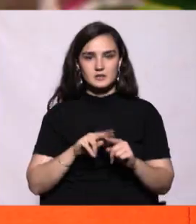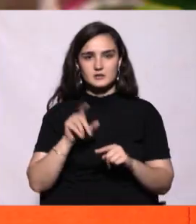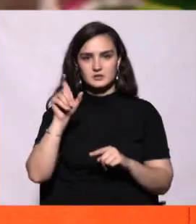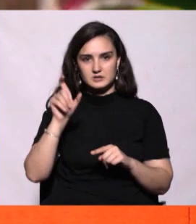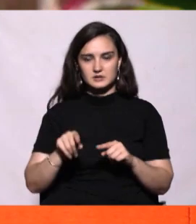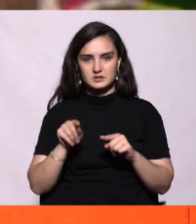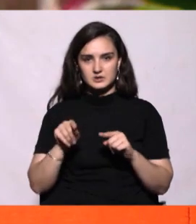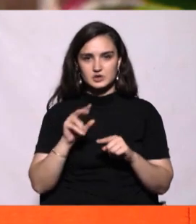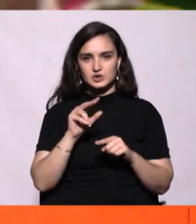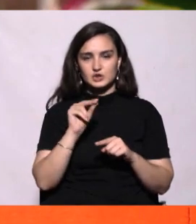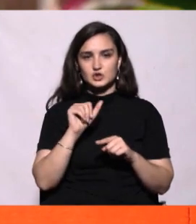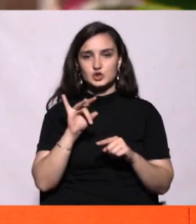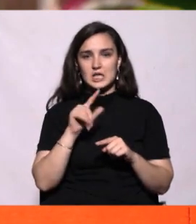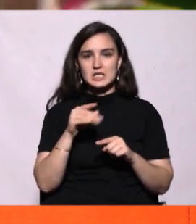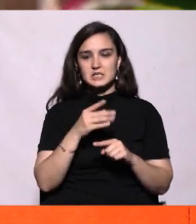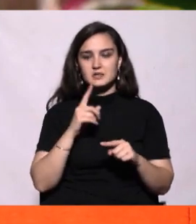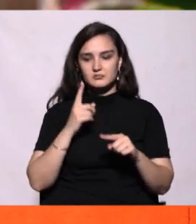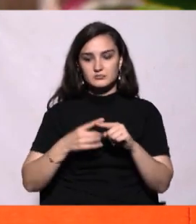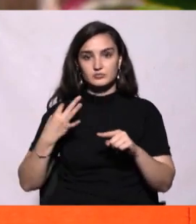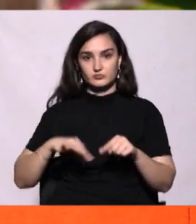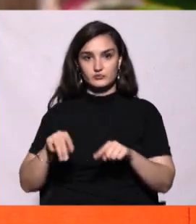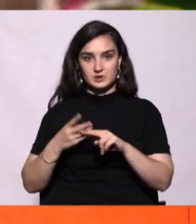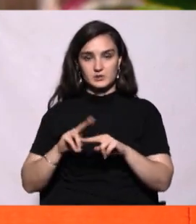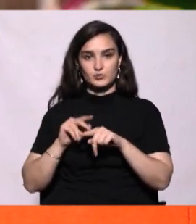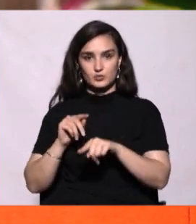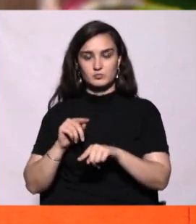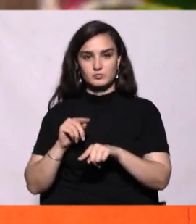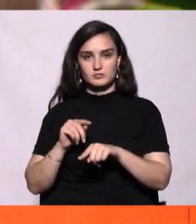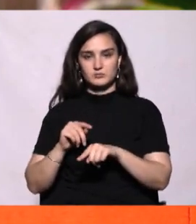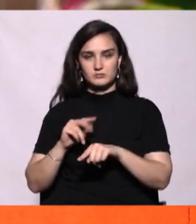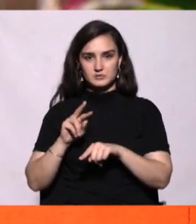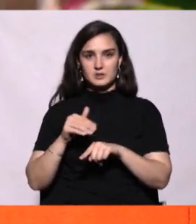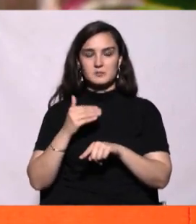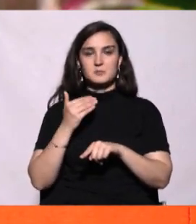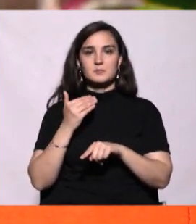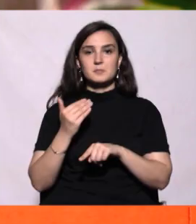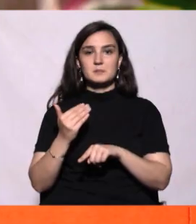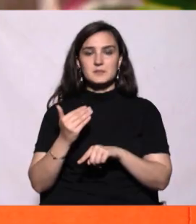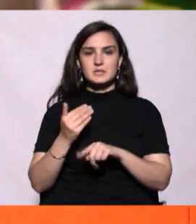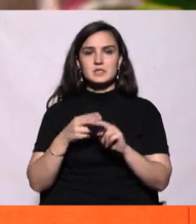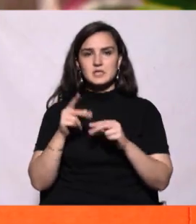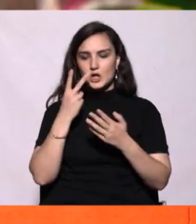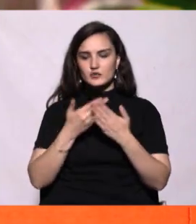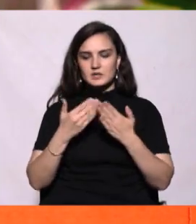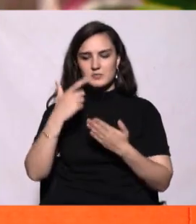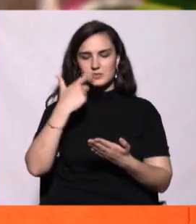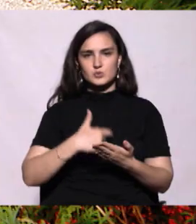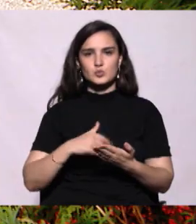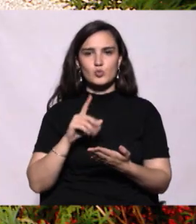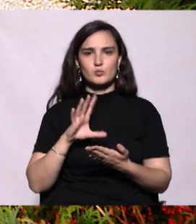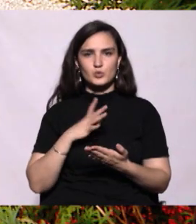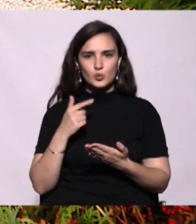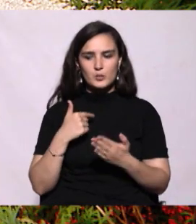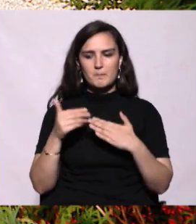nephew of the Charles Baskerville and an heir of his fortune. He shows himself to be